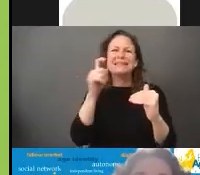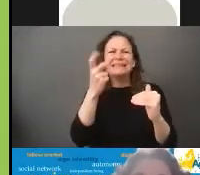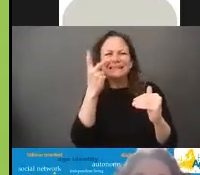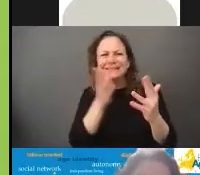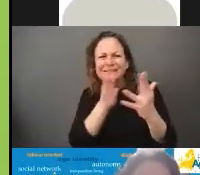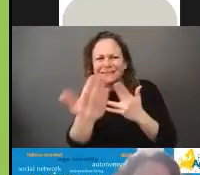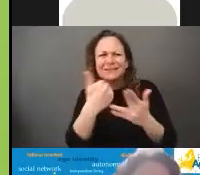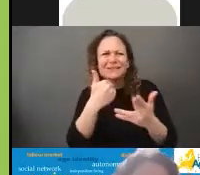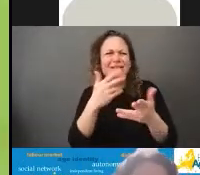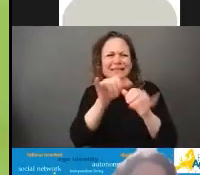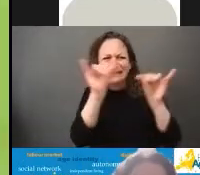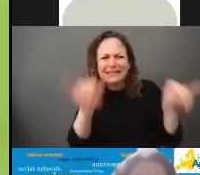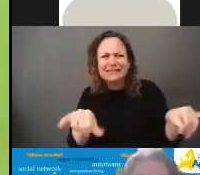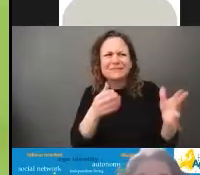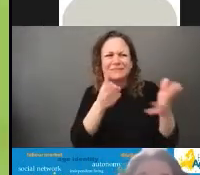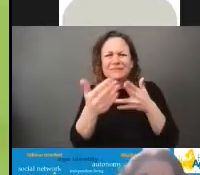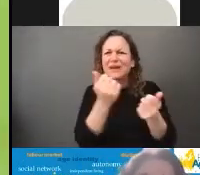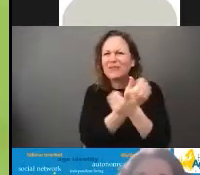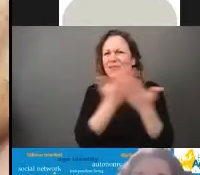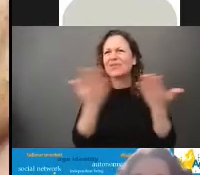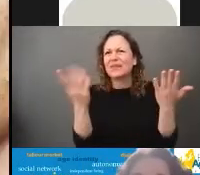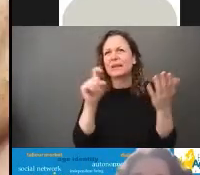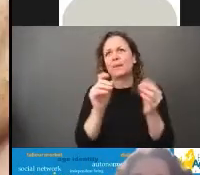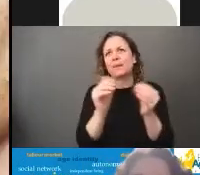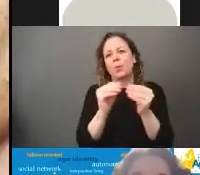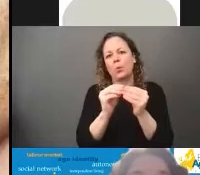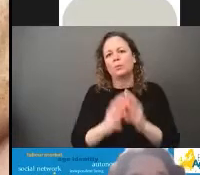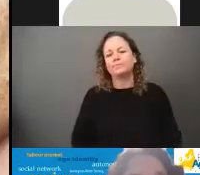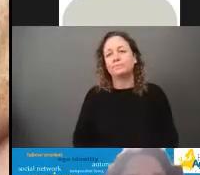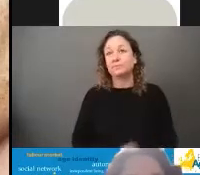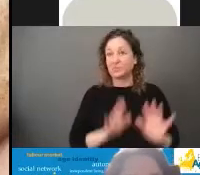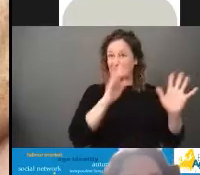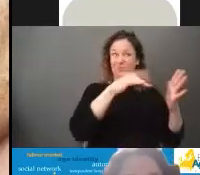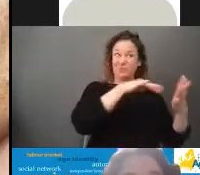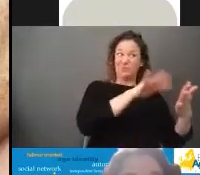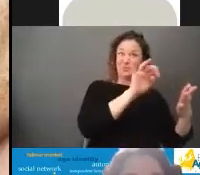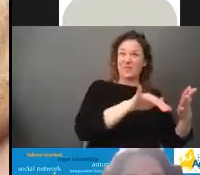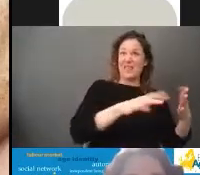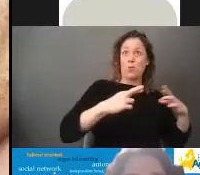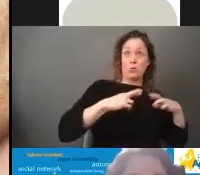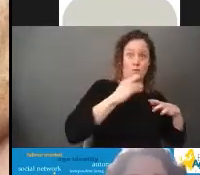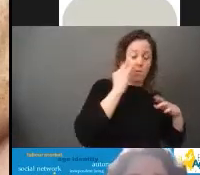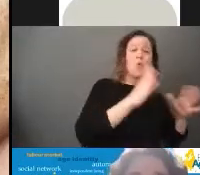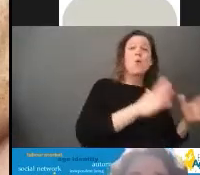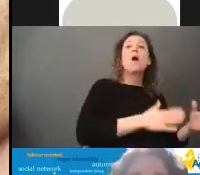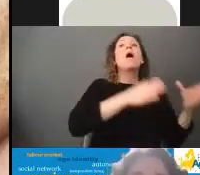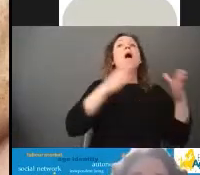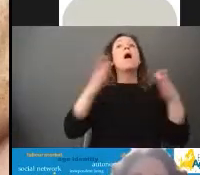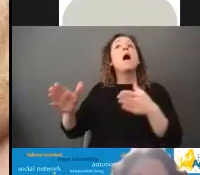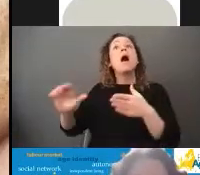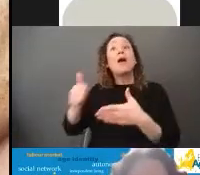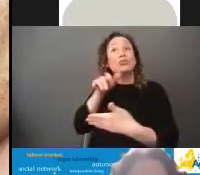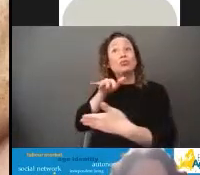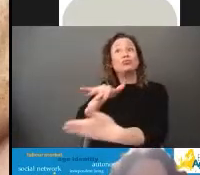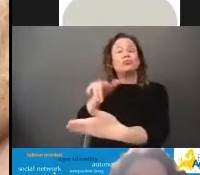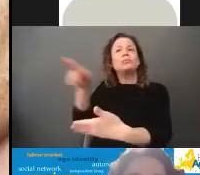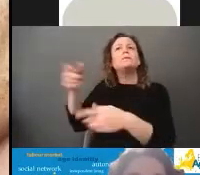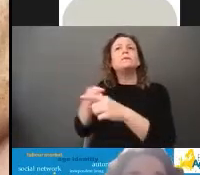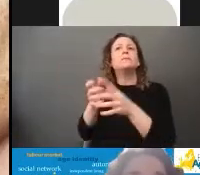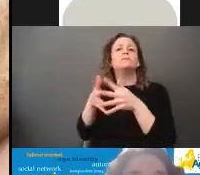I'm going to briefly discuss now a different study that was conducted actually in the United States. And here we